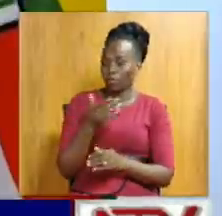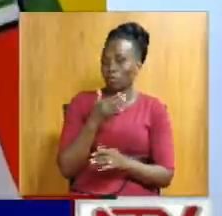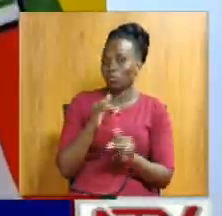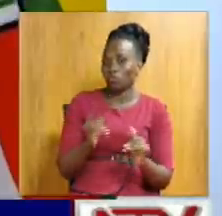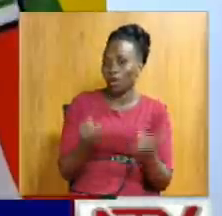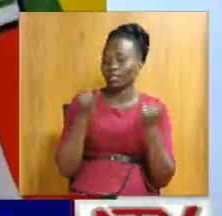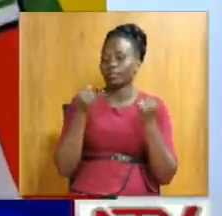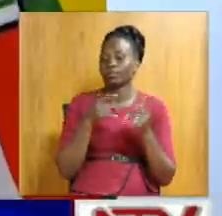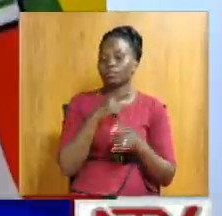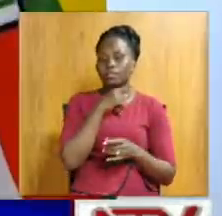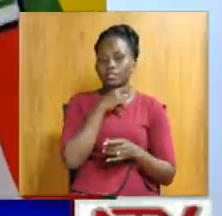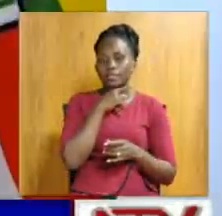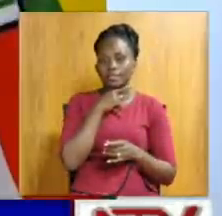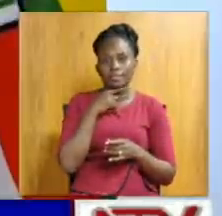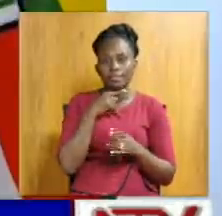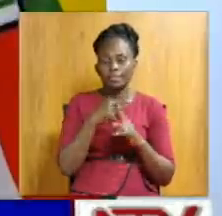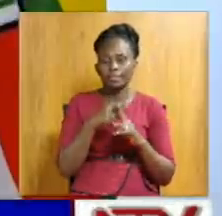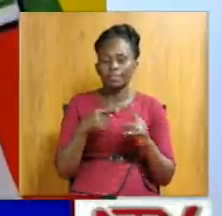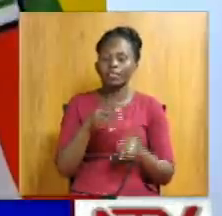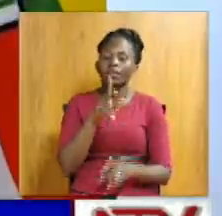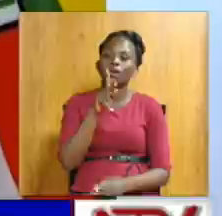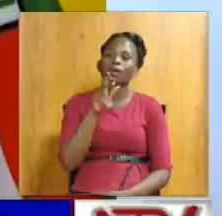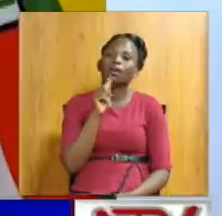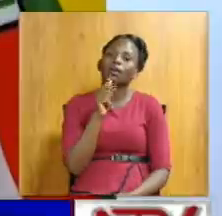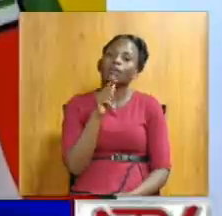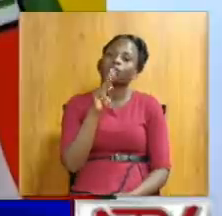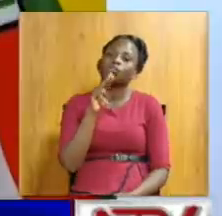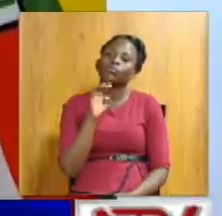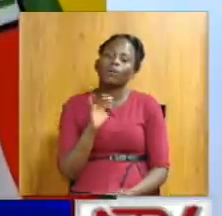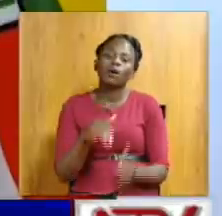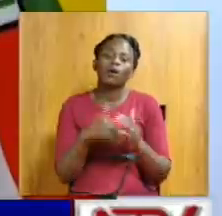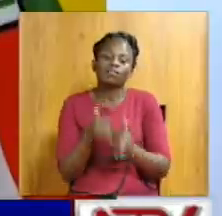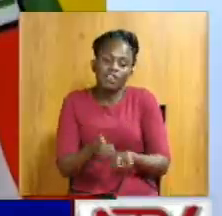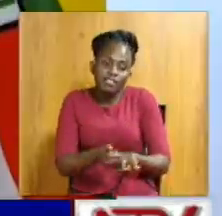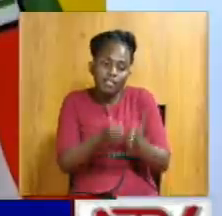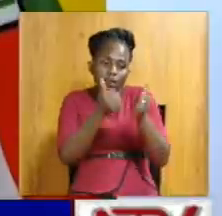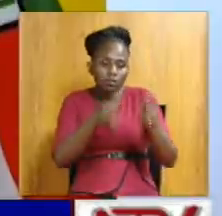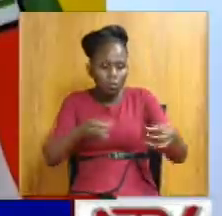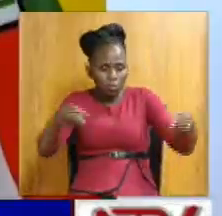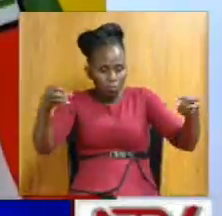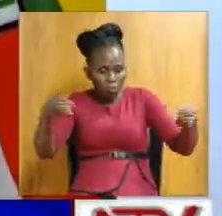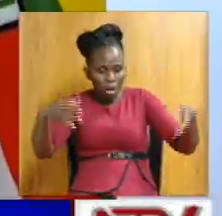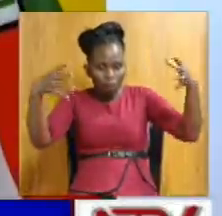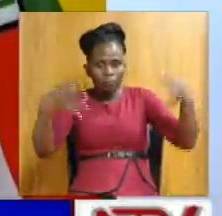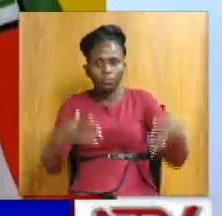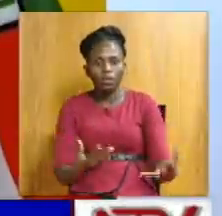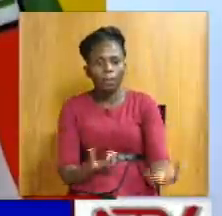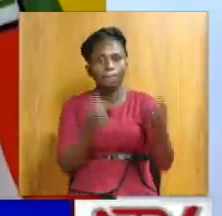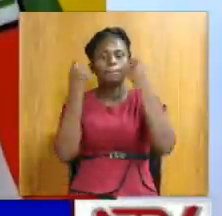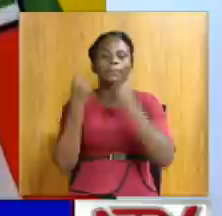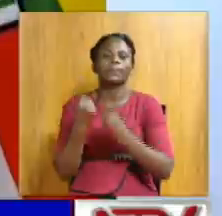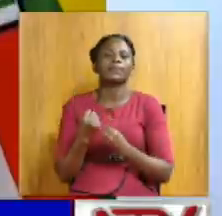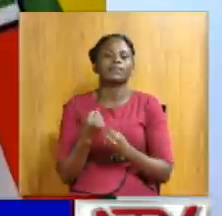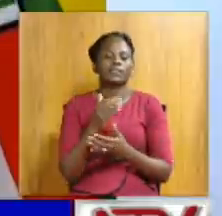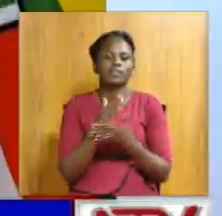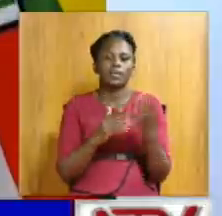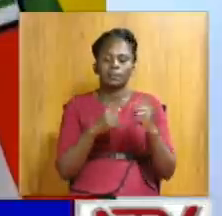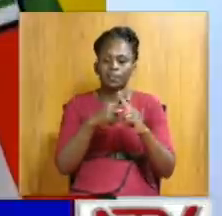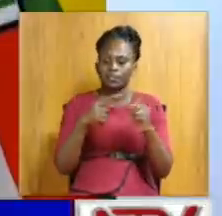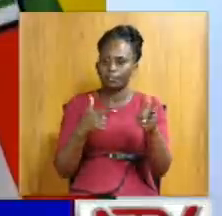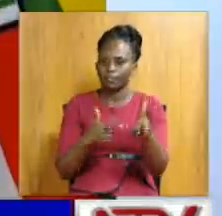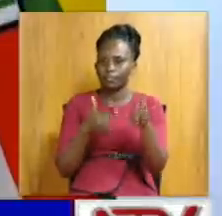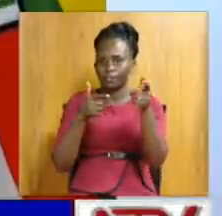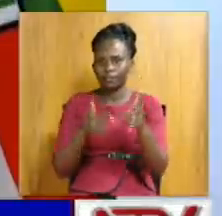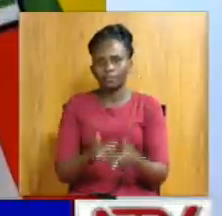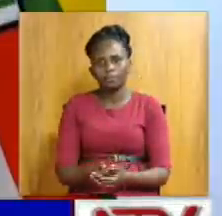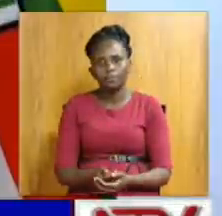More of them, thus exposing themselves, were arrested and some were killed. In